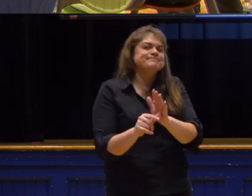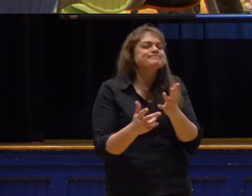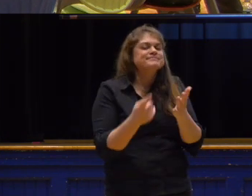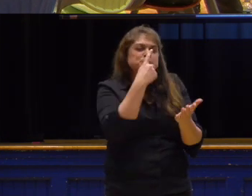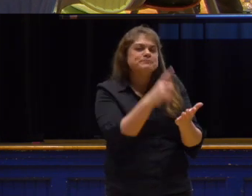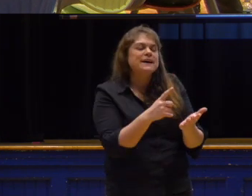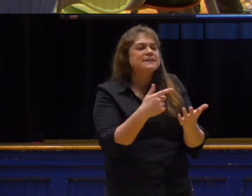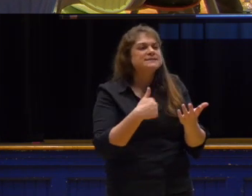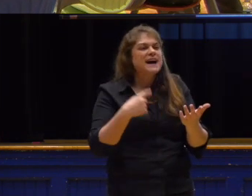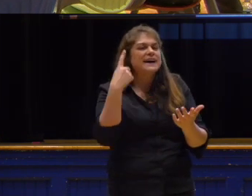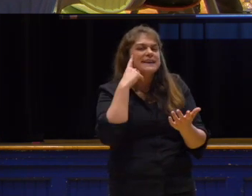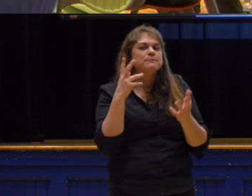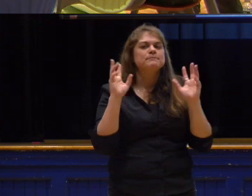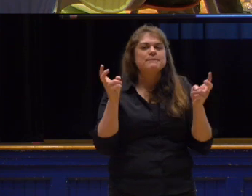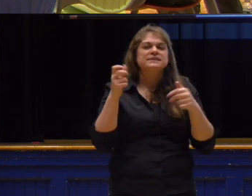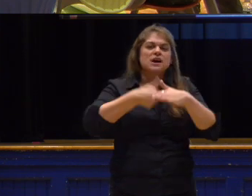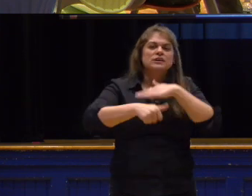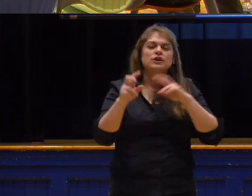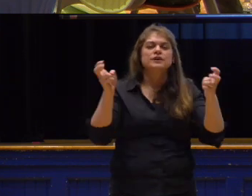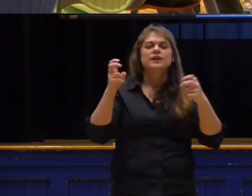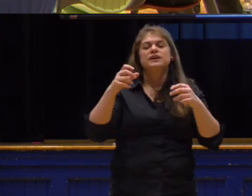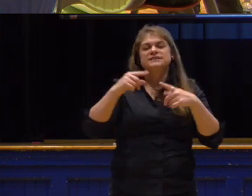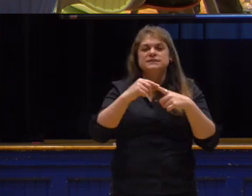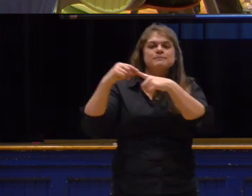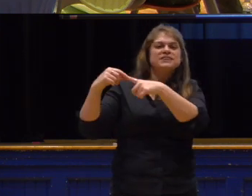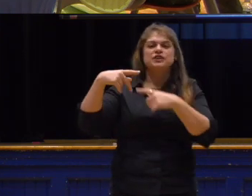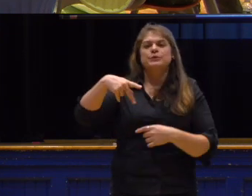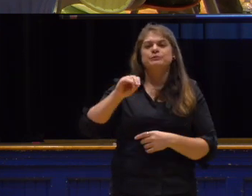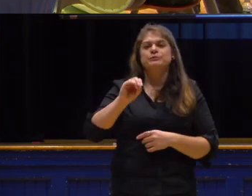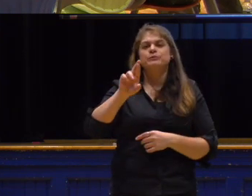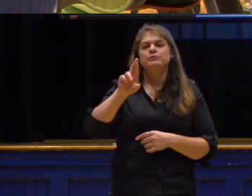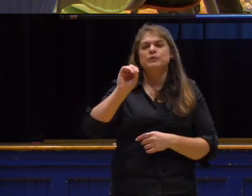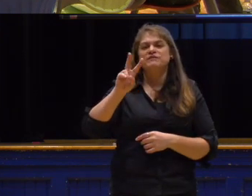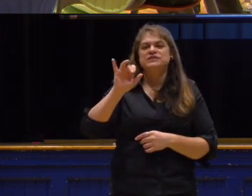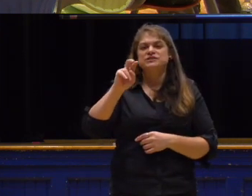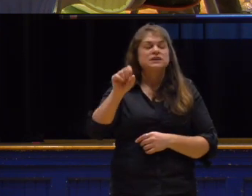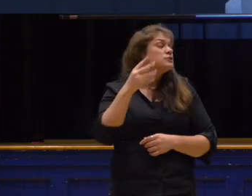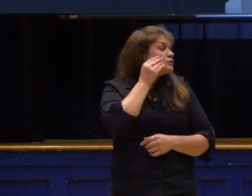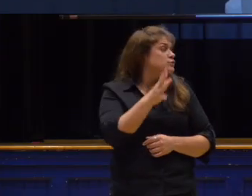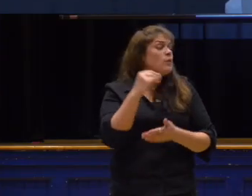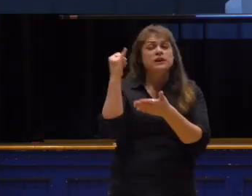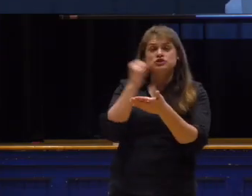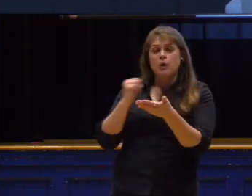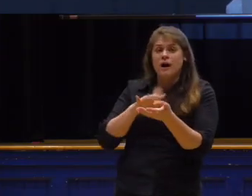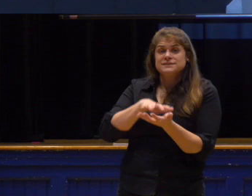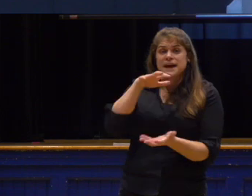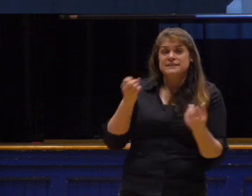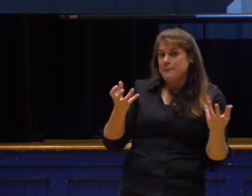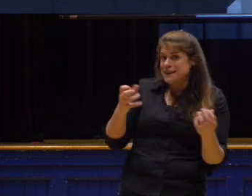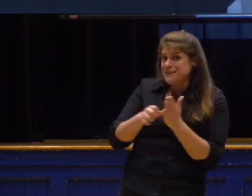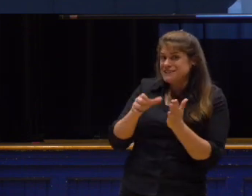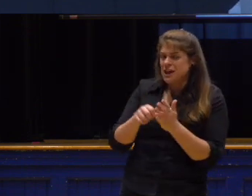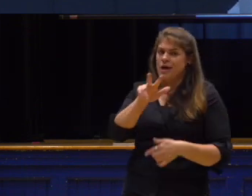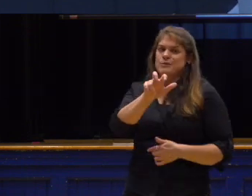that we can get into. Maybe it's in the special provisions there and everything else too. And just for the people, the drawing set is how many